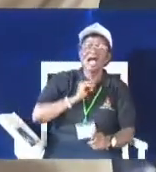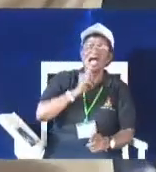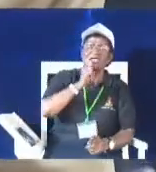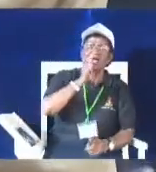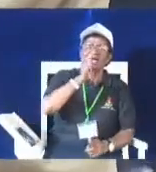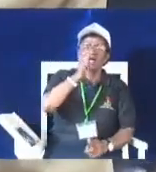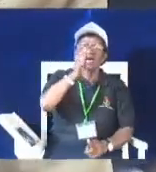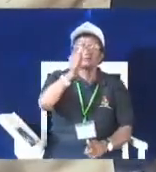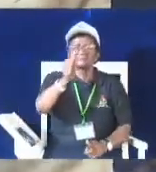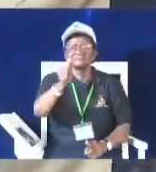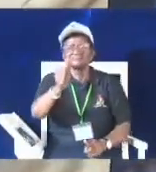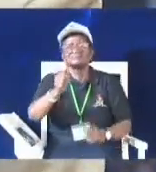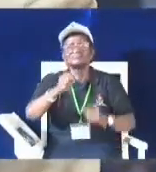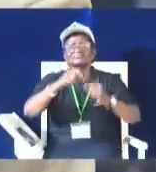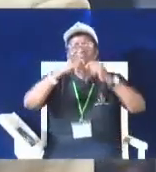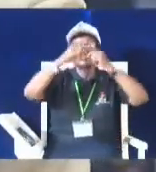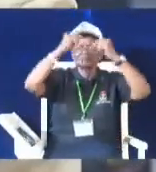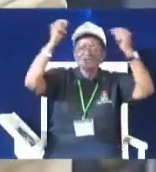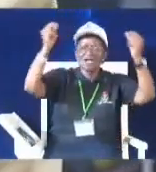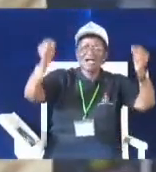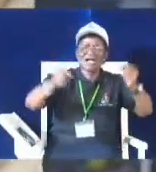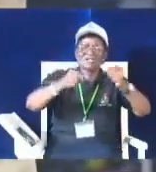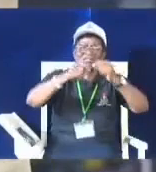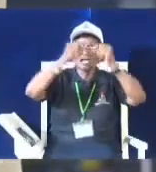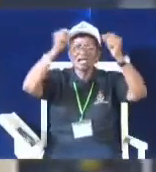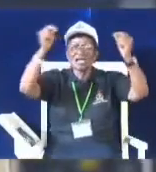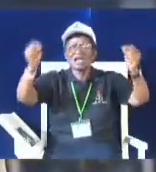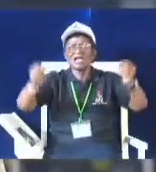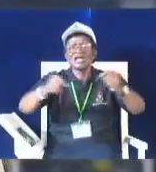great I am.